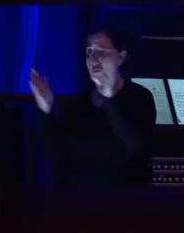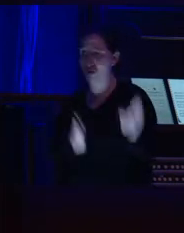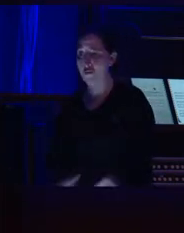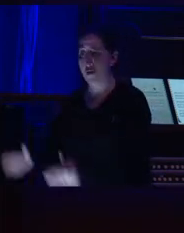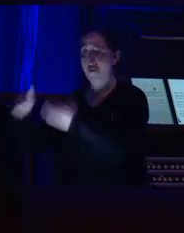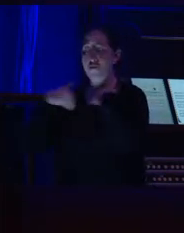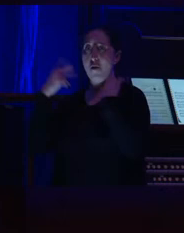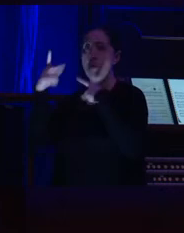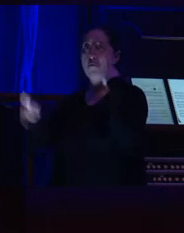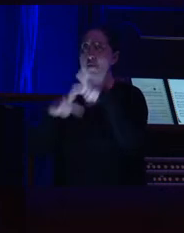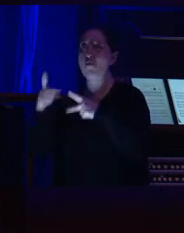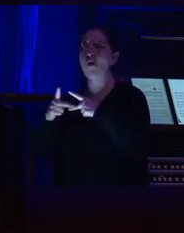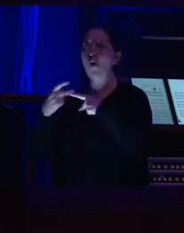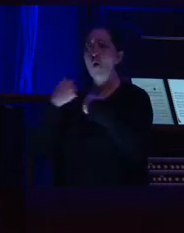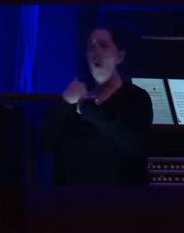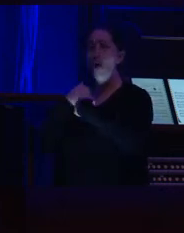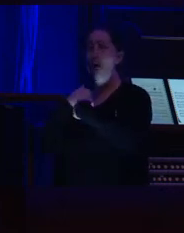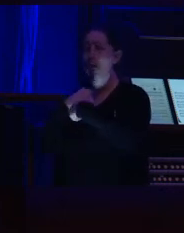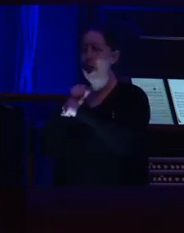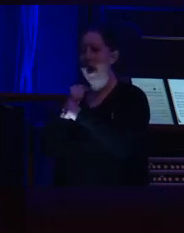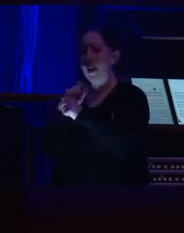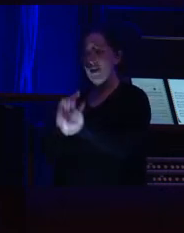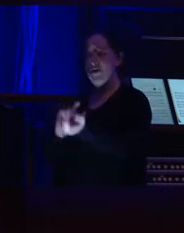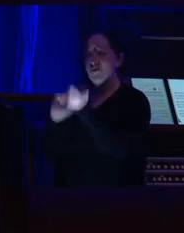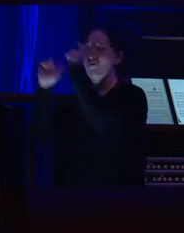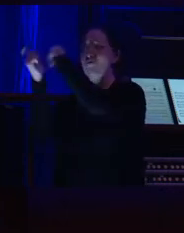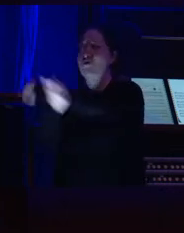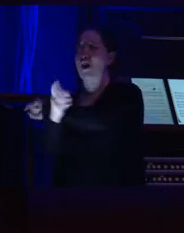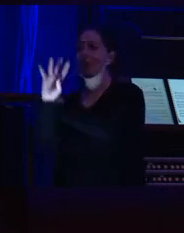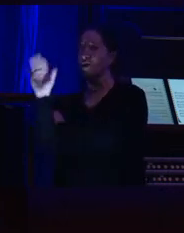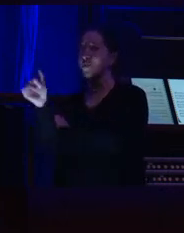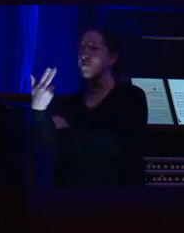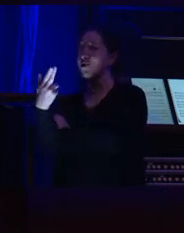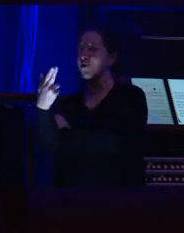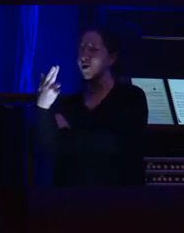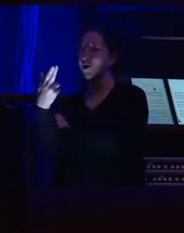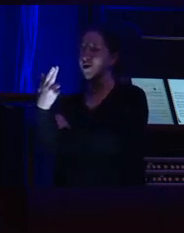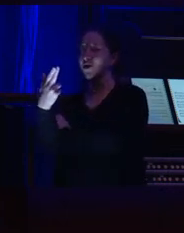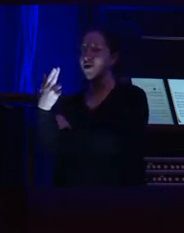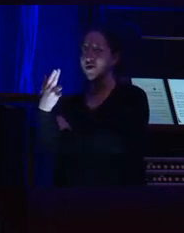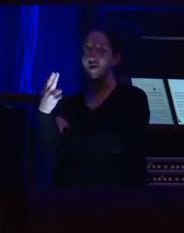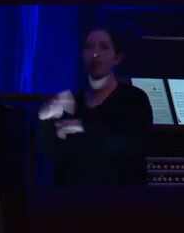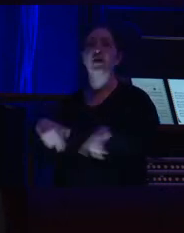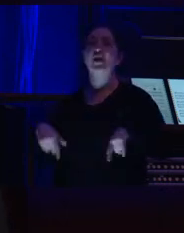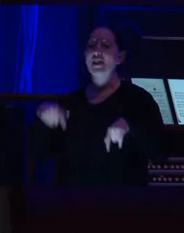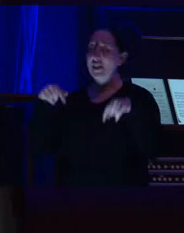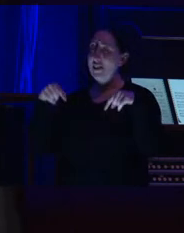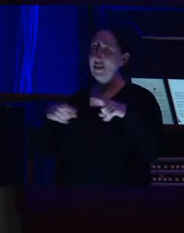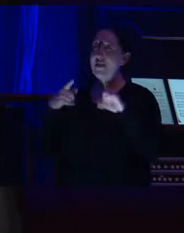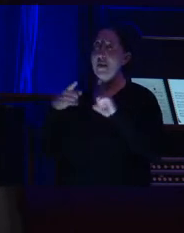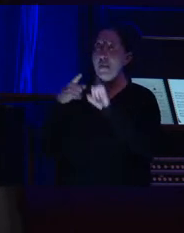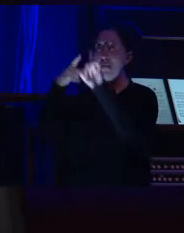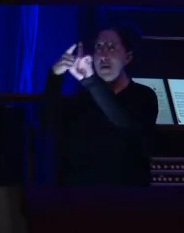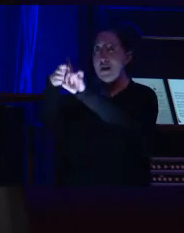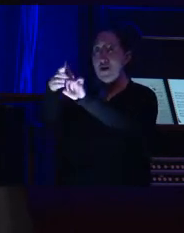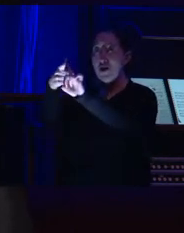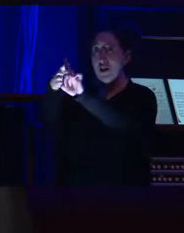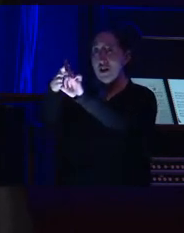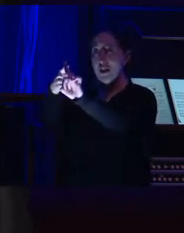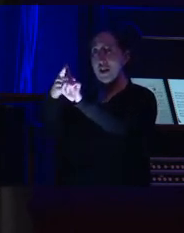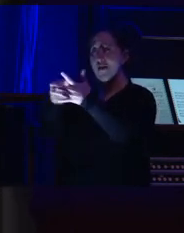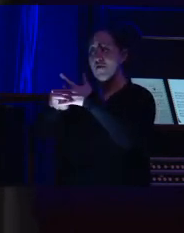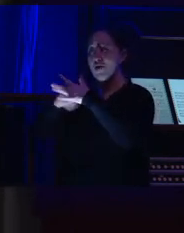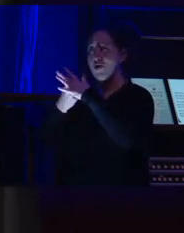will make and define the Michigan difference. It is to carry forward the mission of this university and feed the flame of